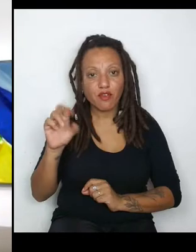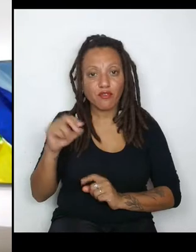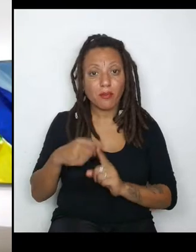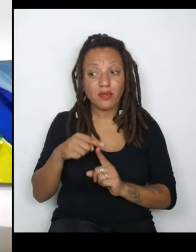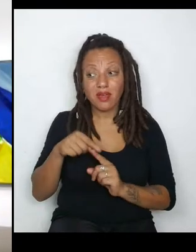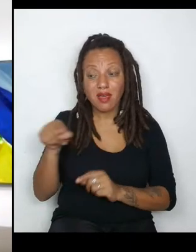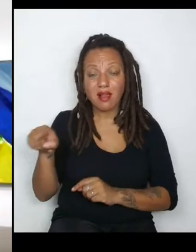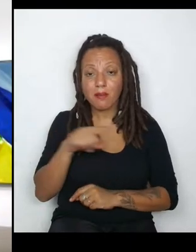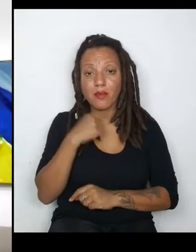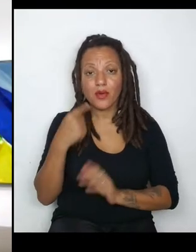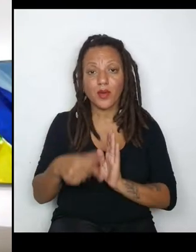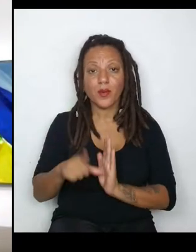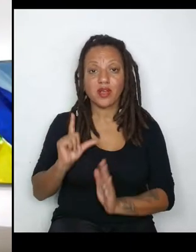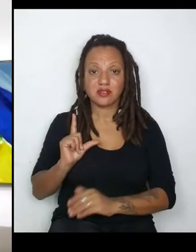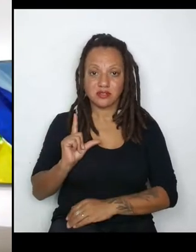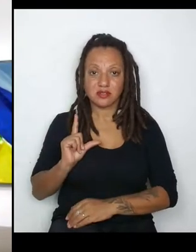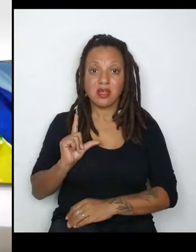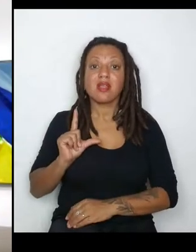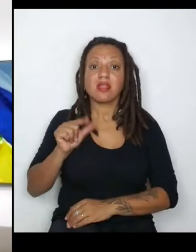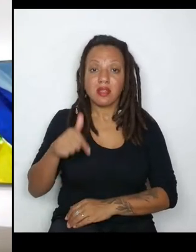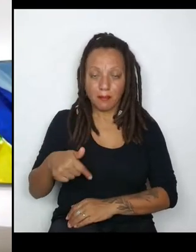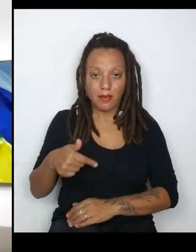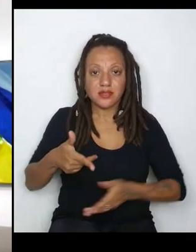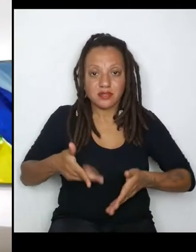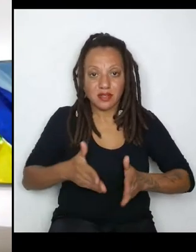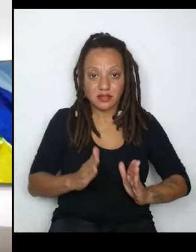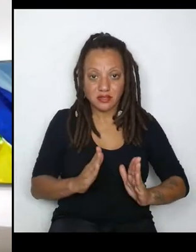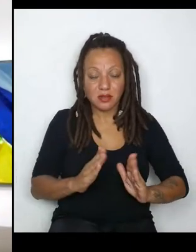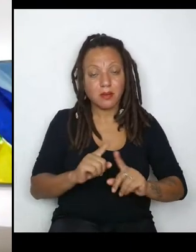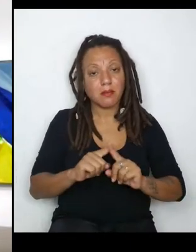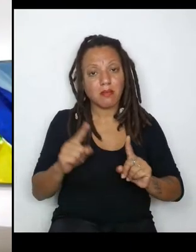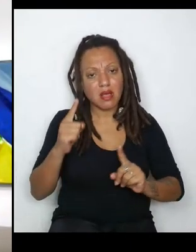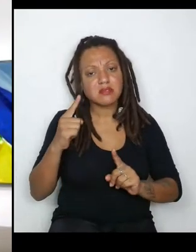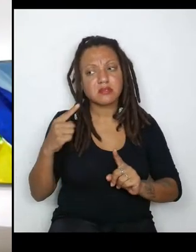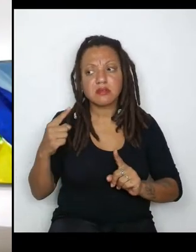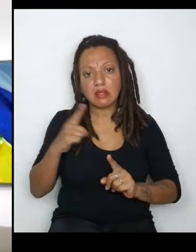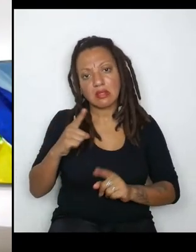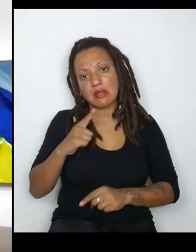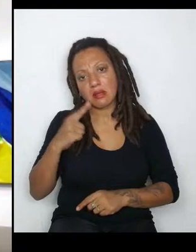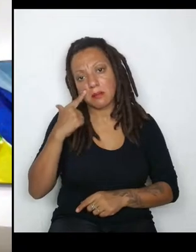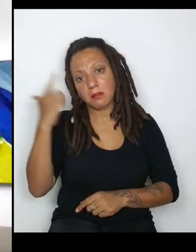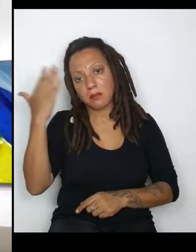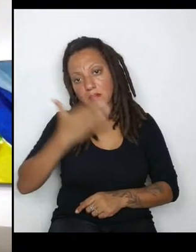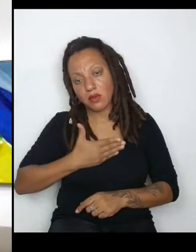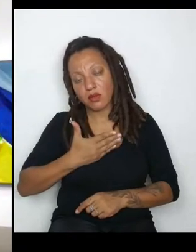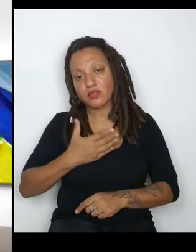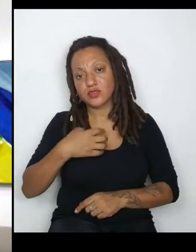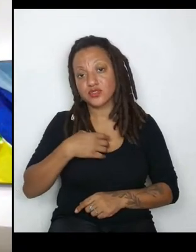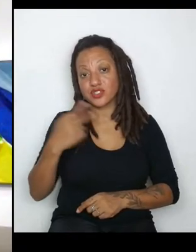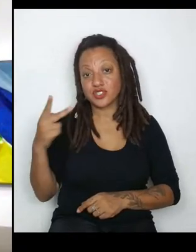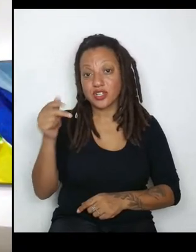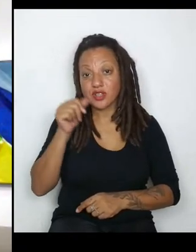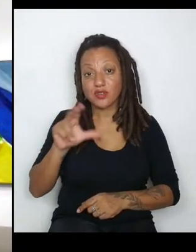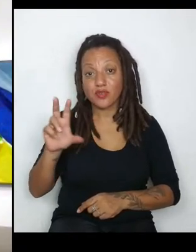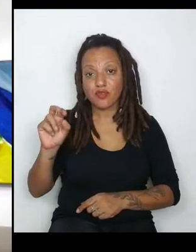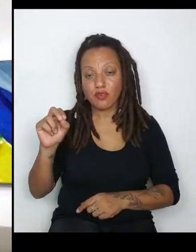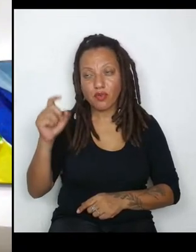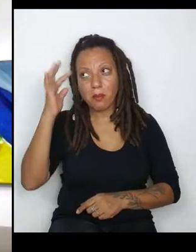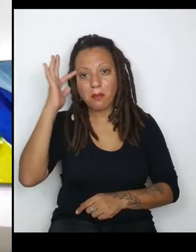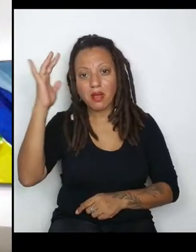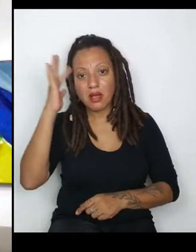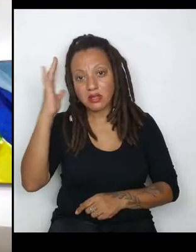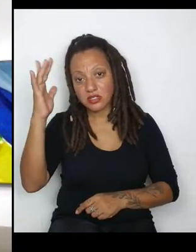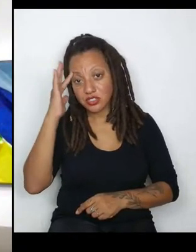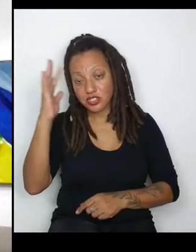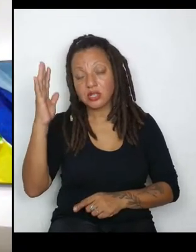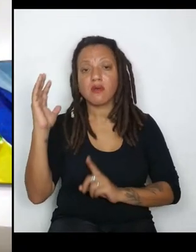evidence that her ways of thinking and accomplishments had an impact on the household in which he he